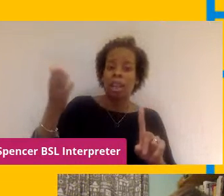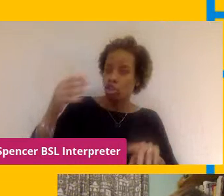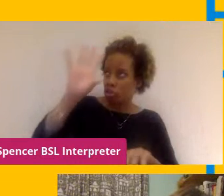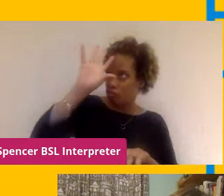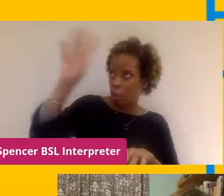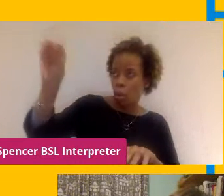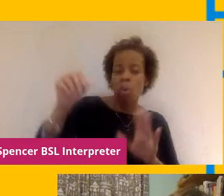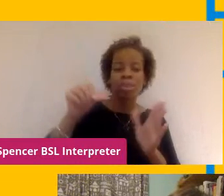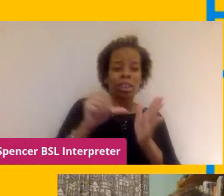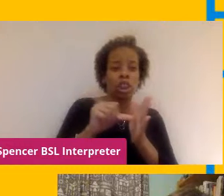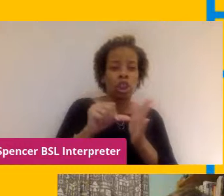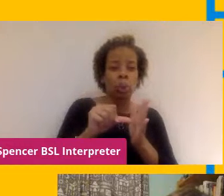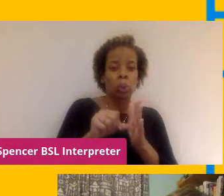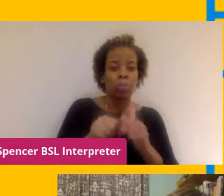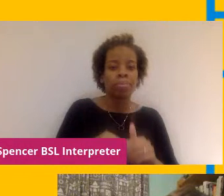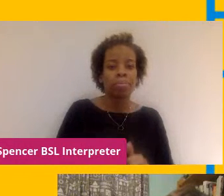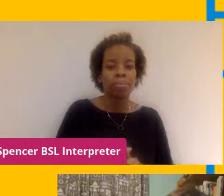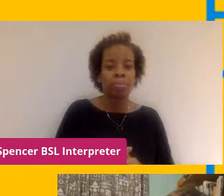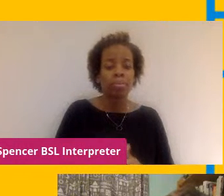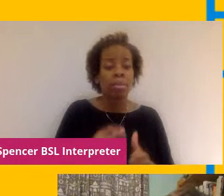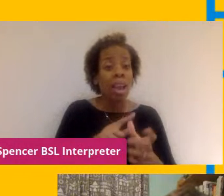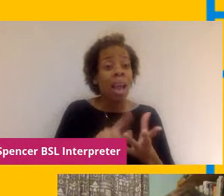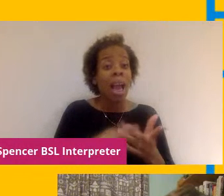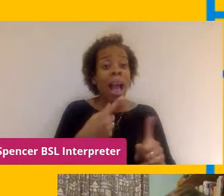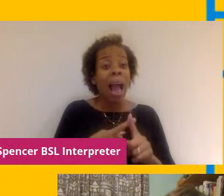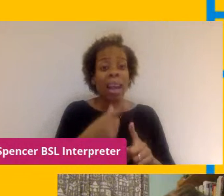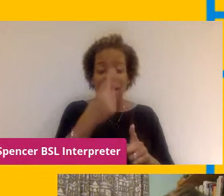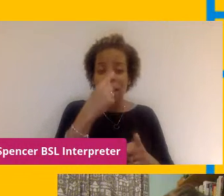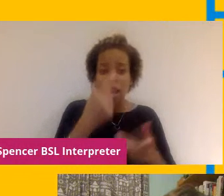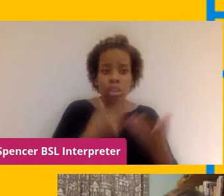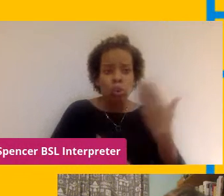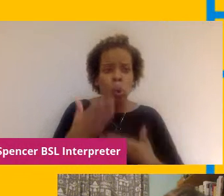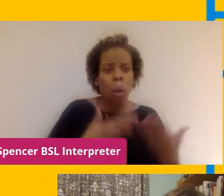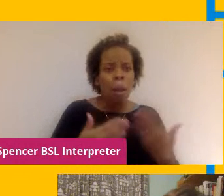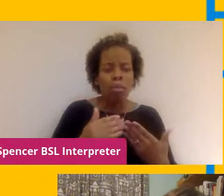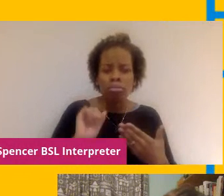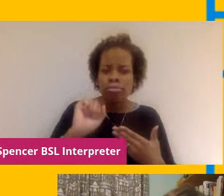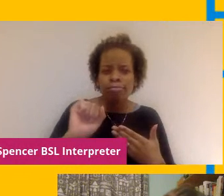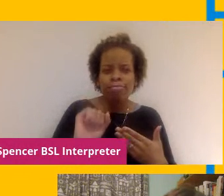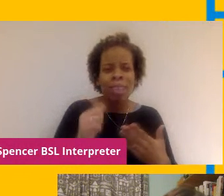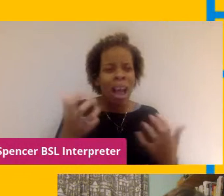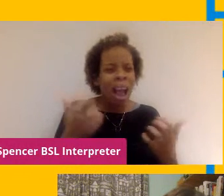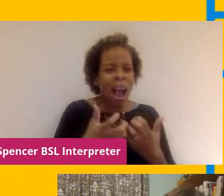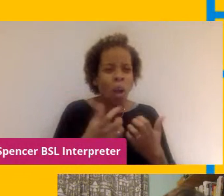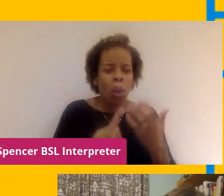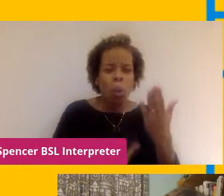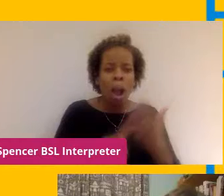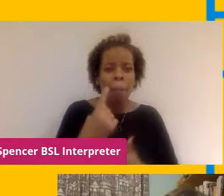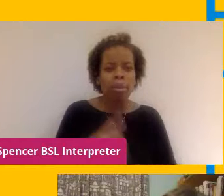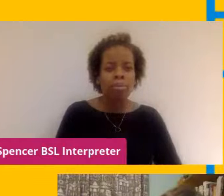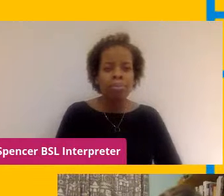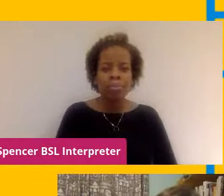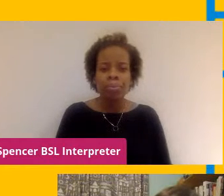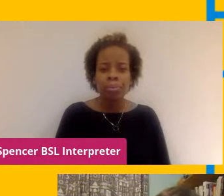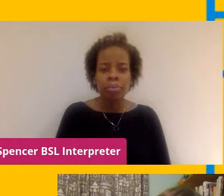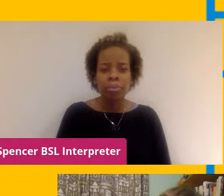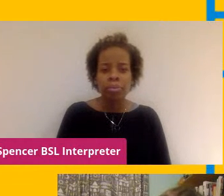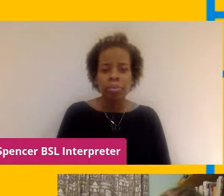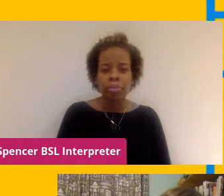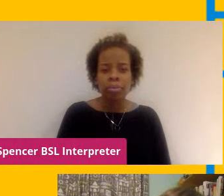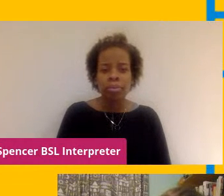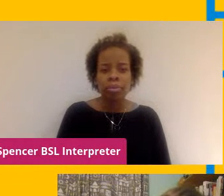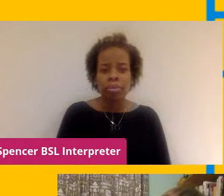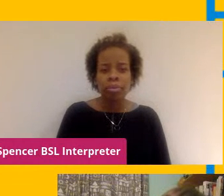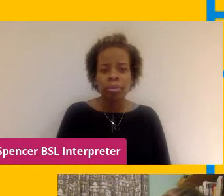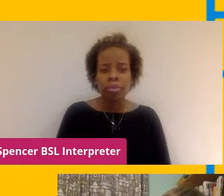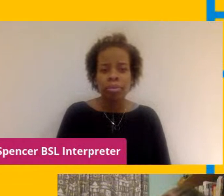quickly. And perhaps Alex could talk a little bit about how you might approach that from a kind of health and safety risk assessment way. Yeah, I was just going to